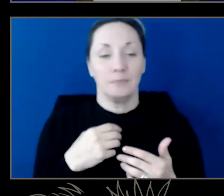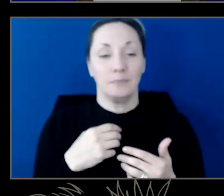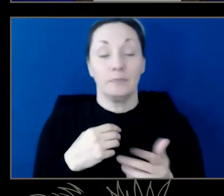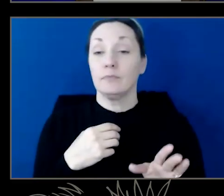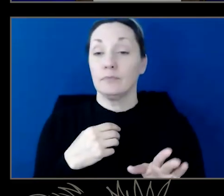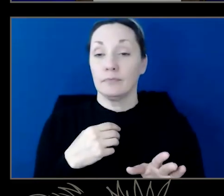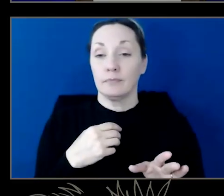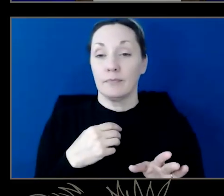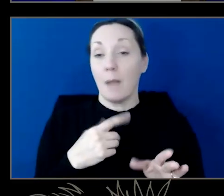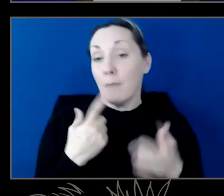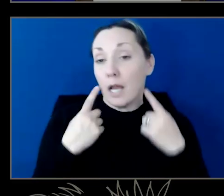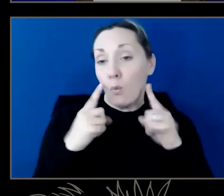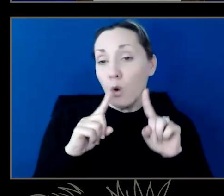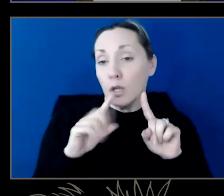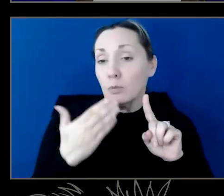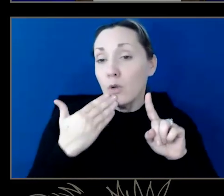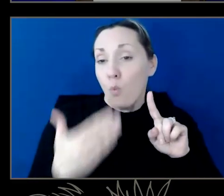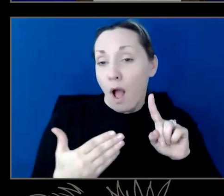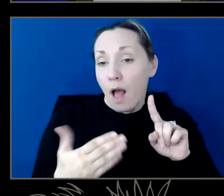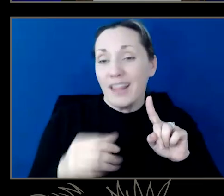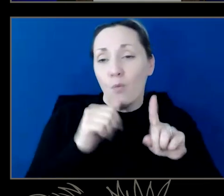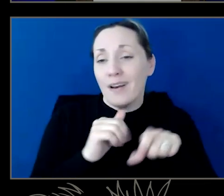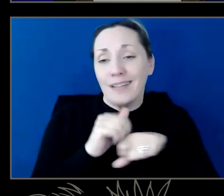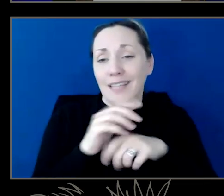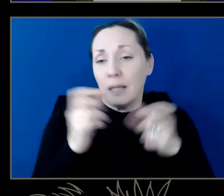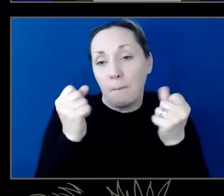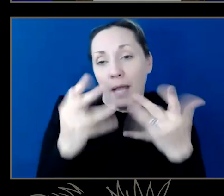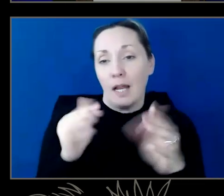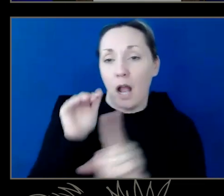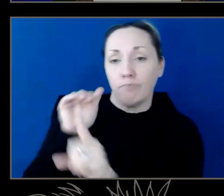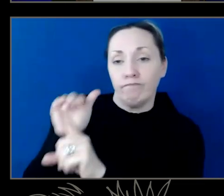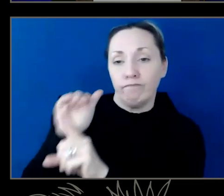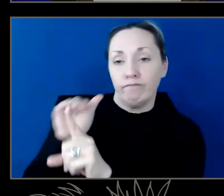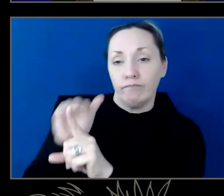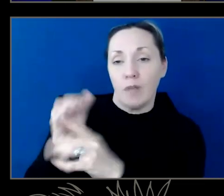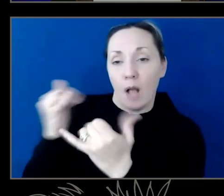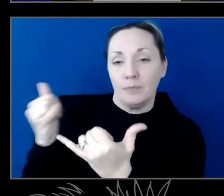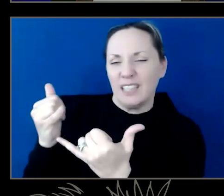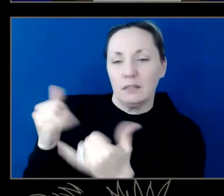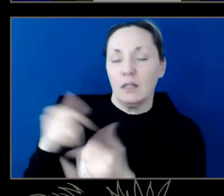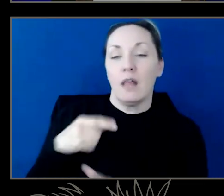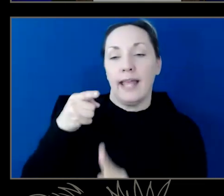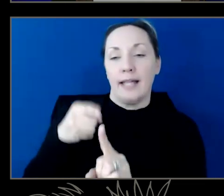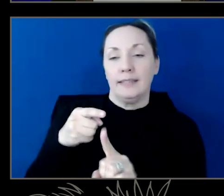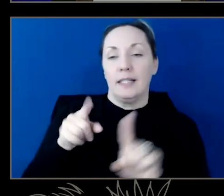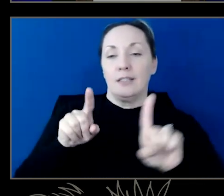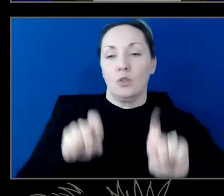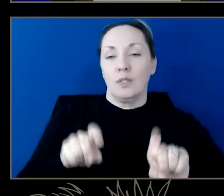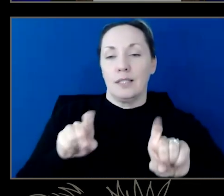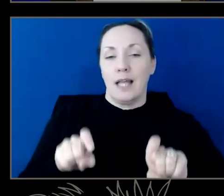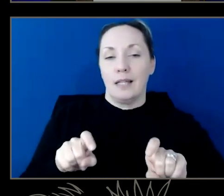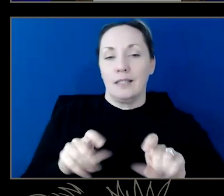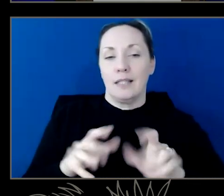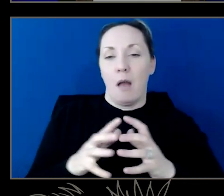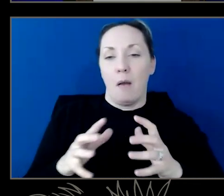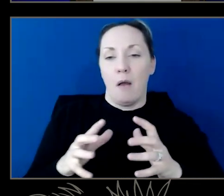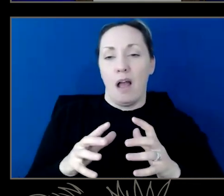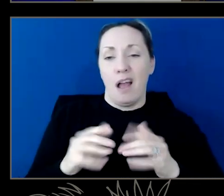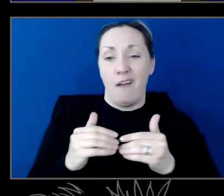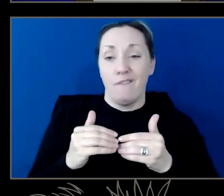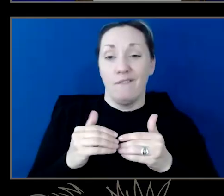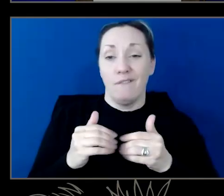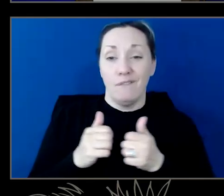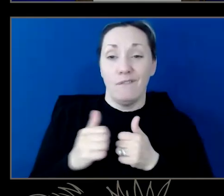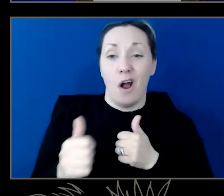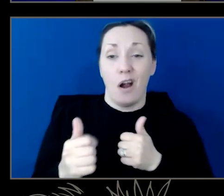But it works pretty well, and since we are not sending that many updates, the idea is to test how far can we go with users.